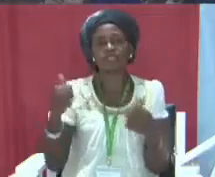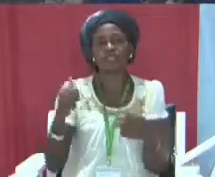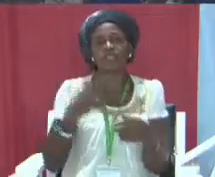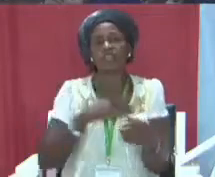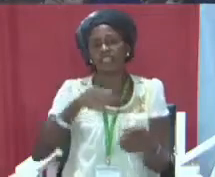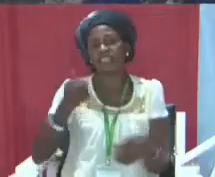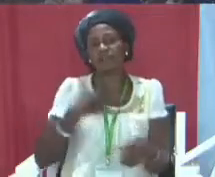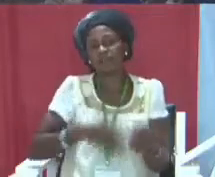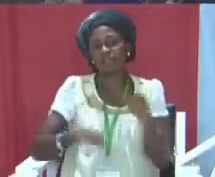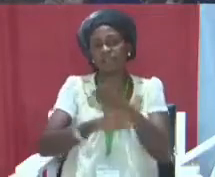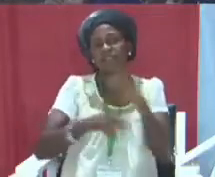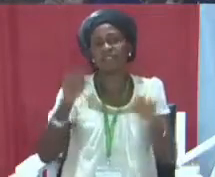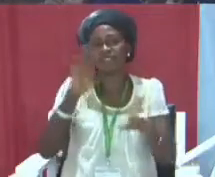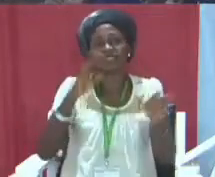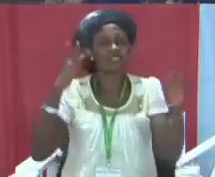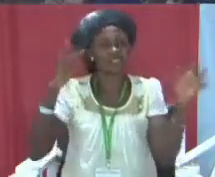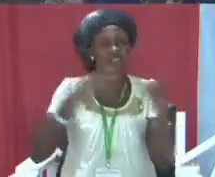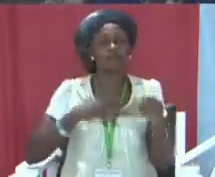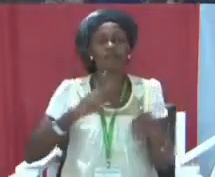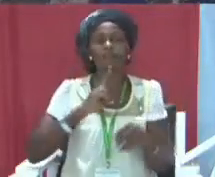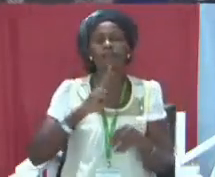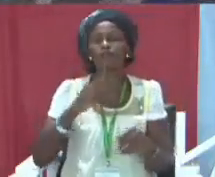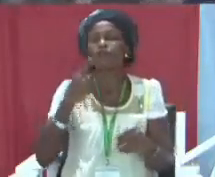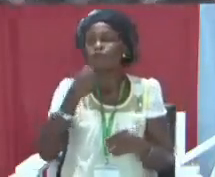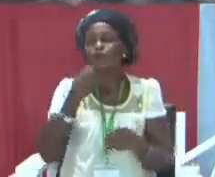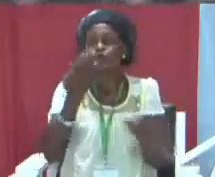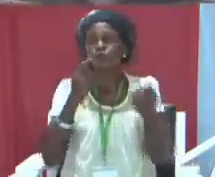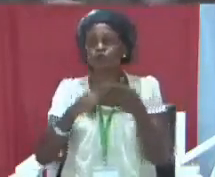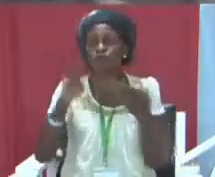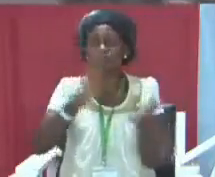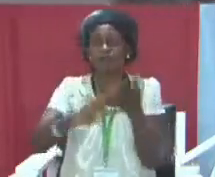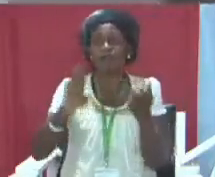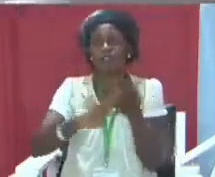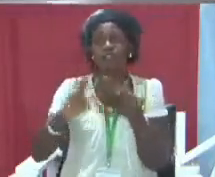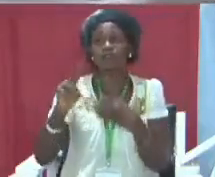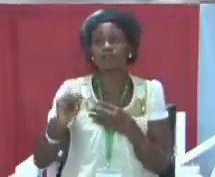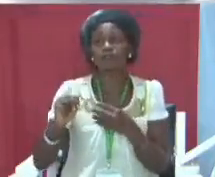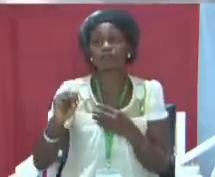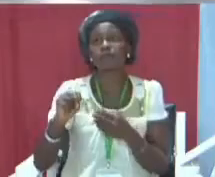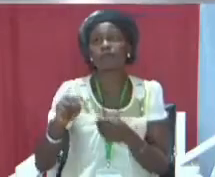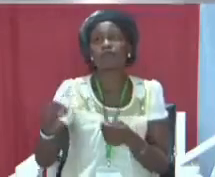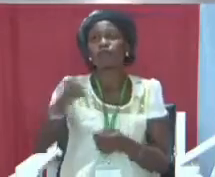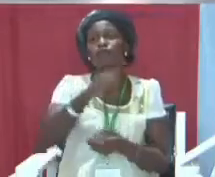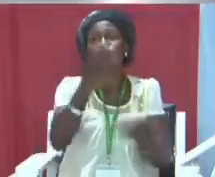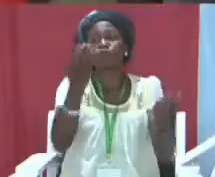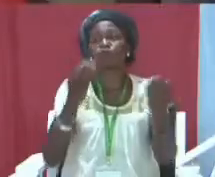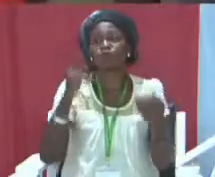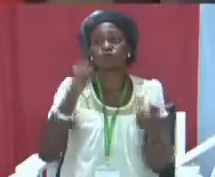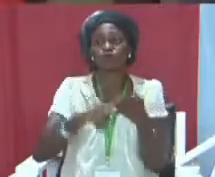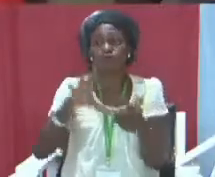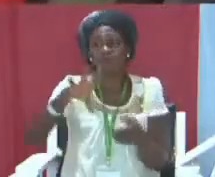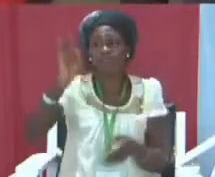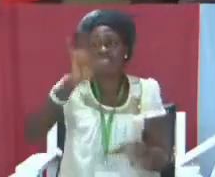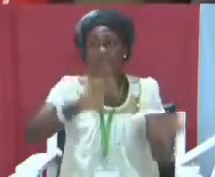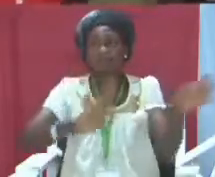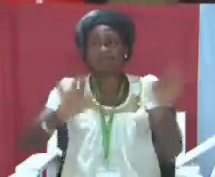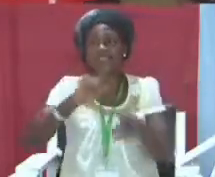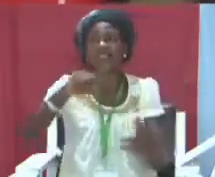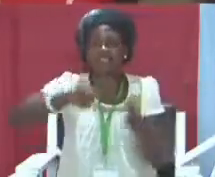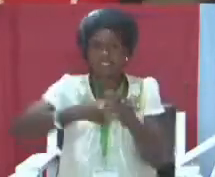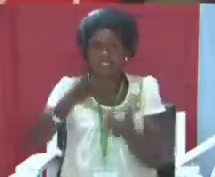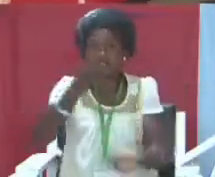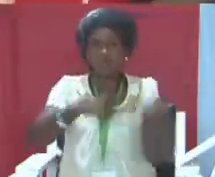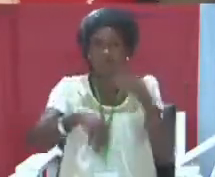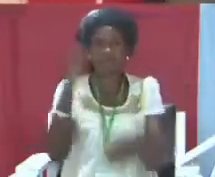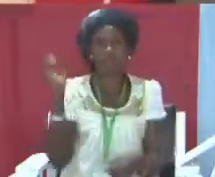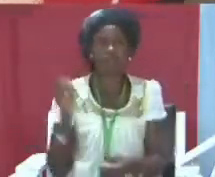And anybody under the sound of my voice who wants to be forgiven, you want to find mercy, start coming